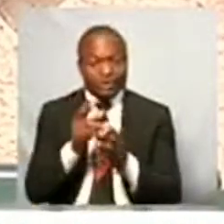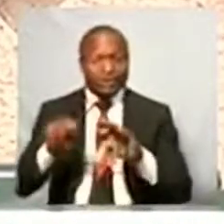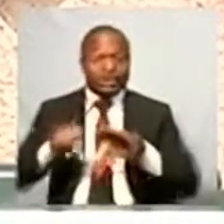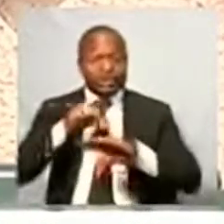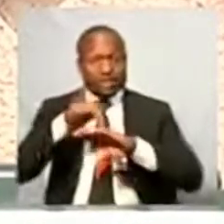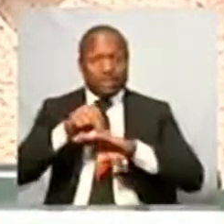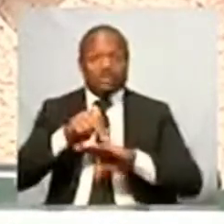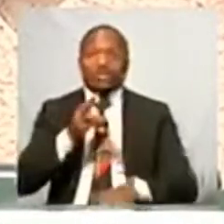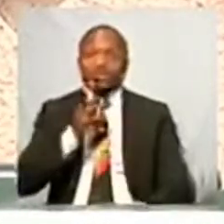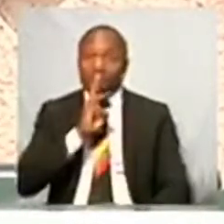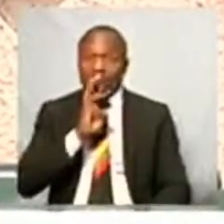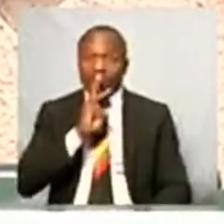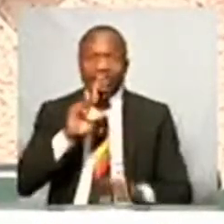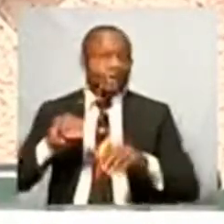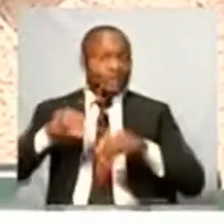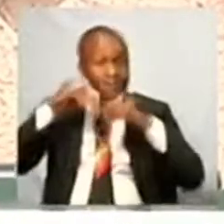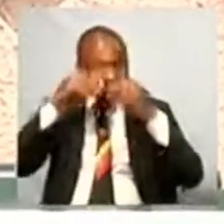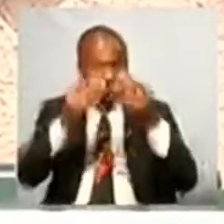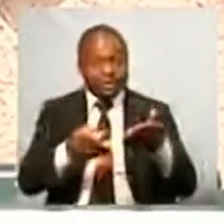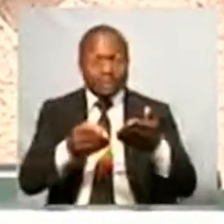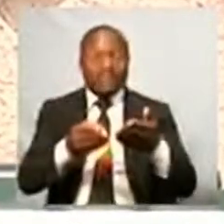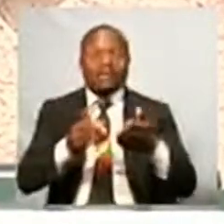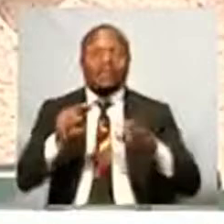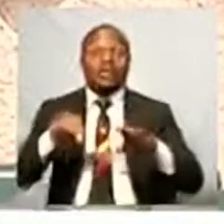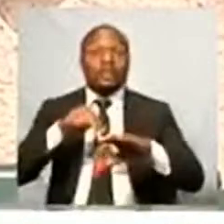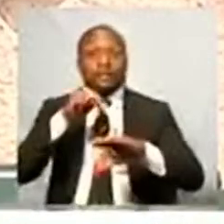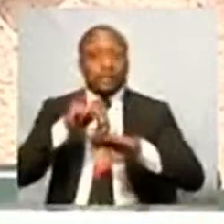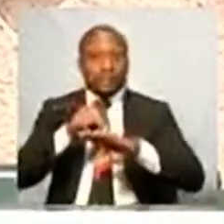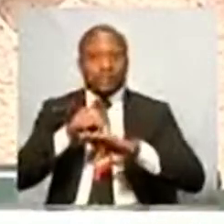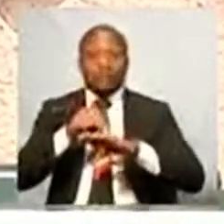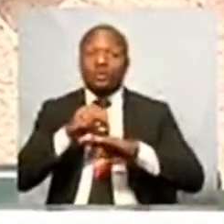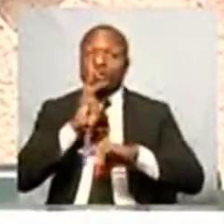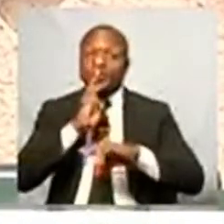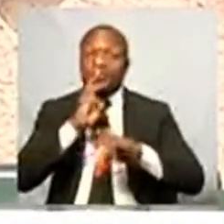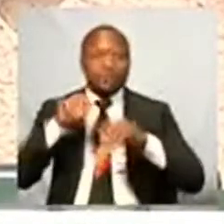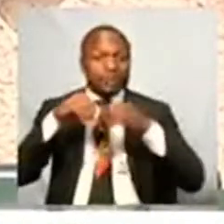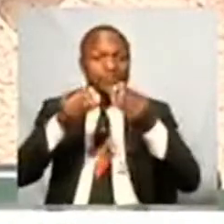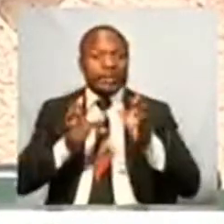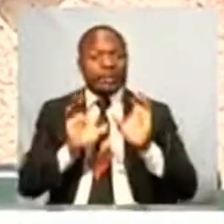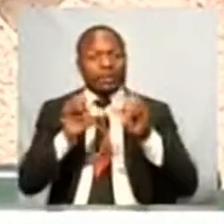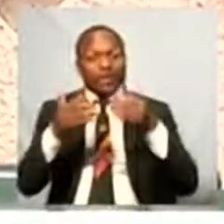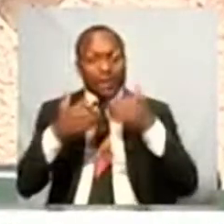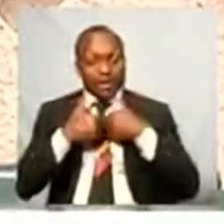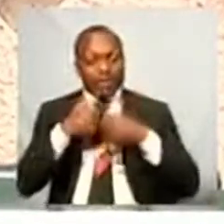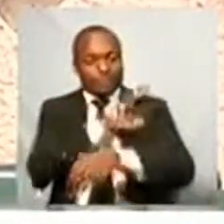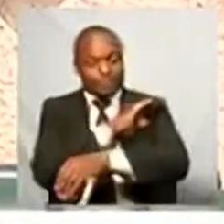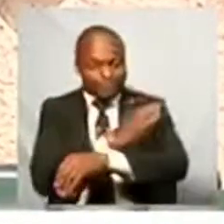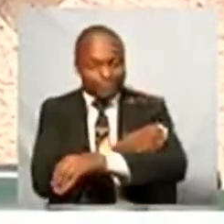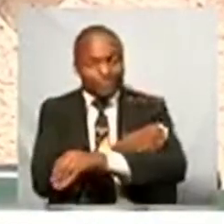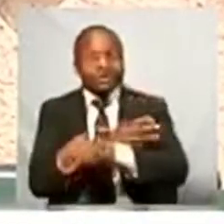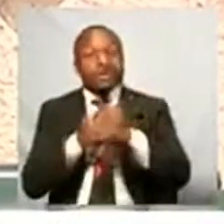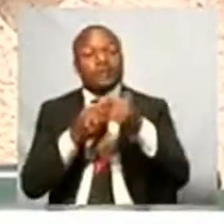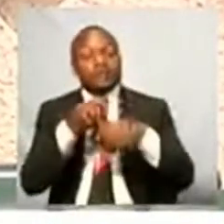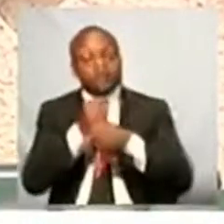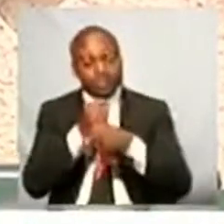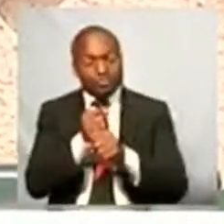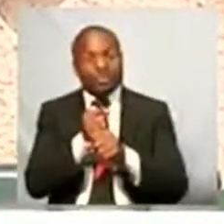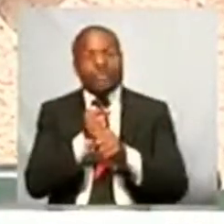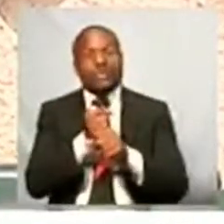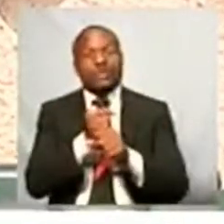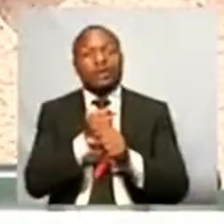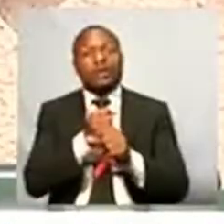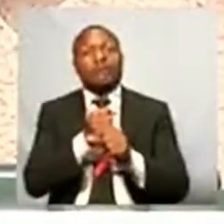National Water Supply and Sanitation Council has the power to develop the guidelines